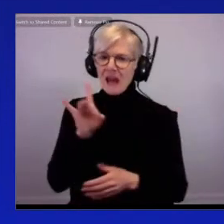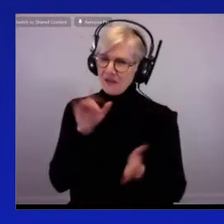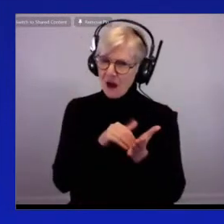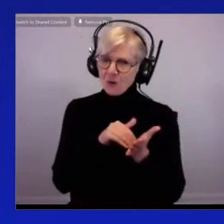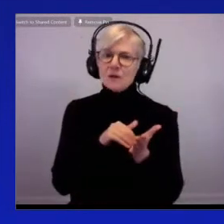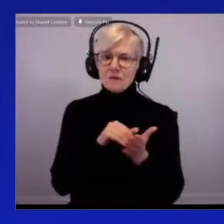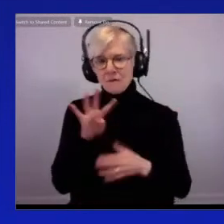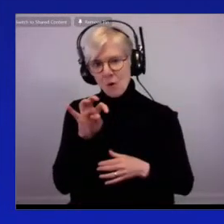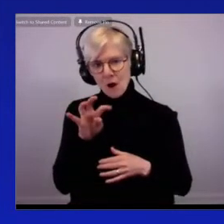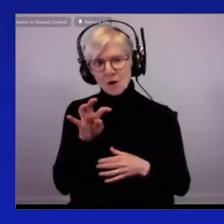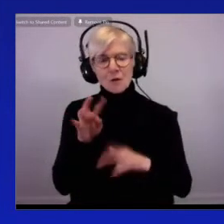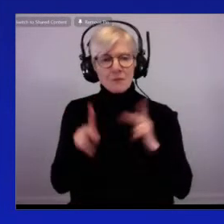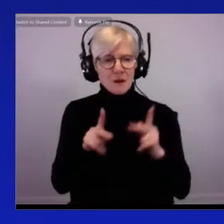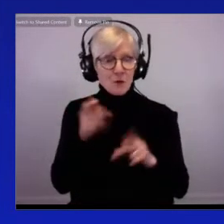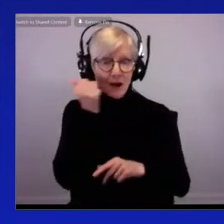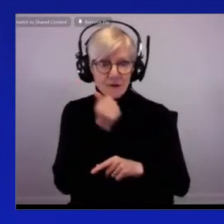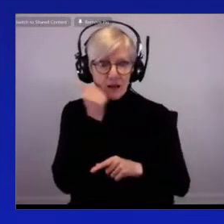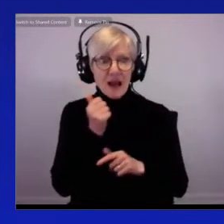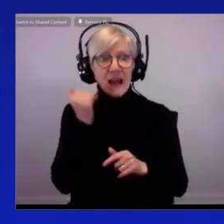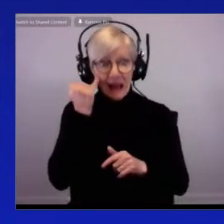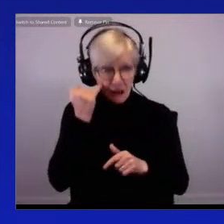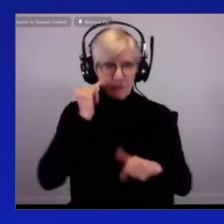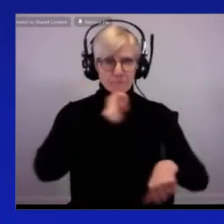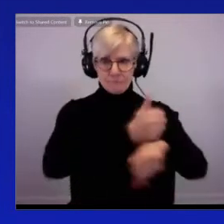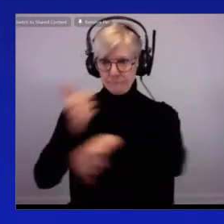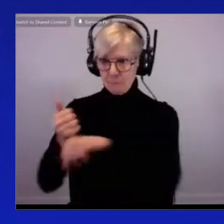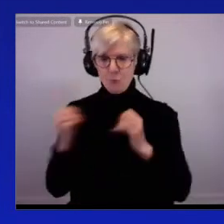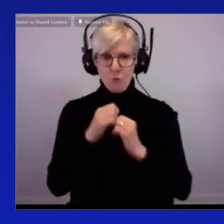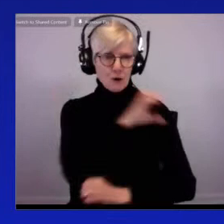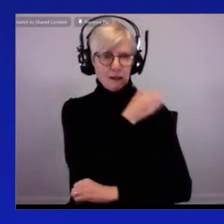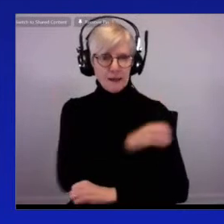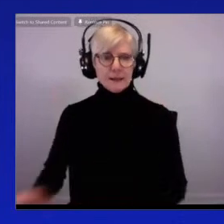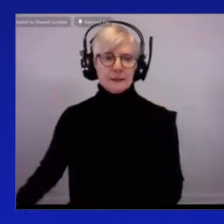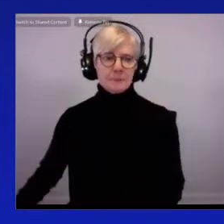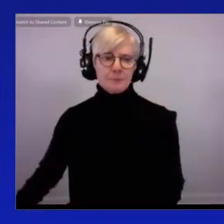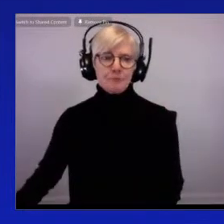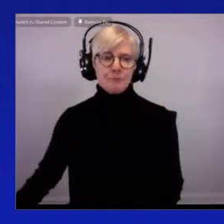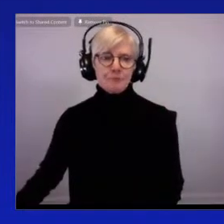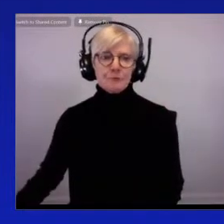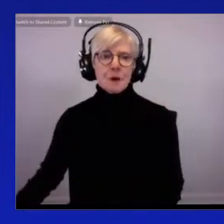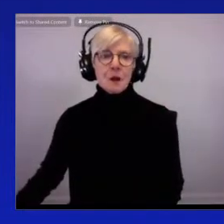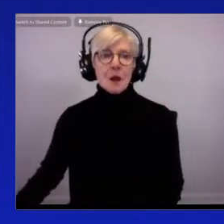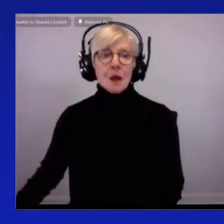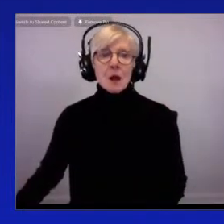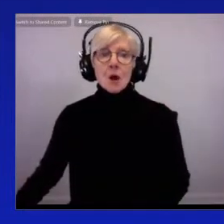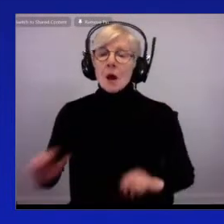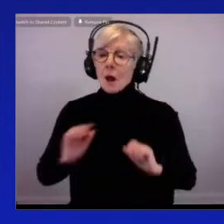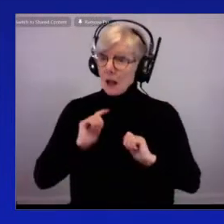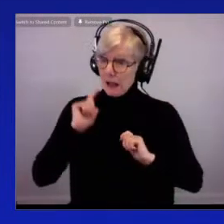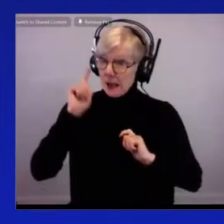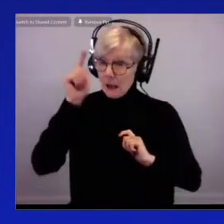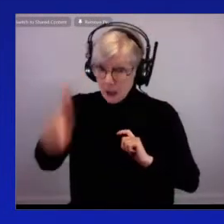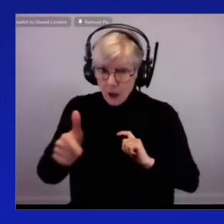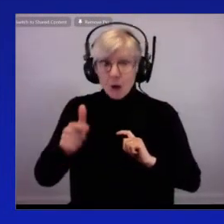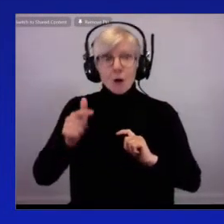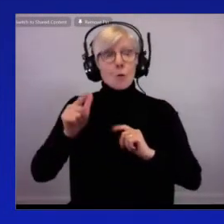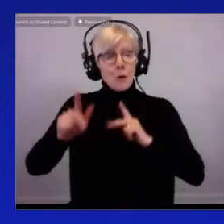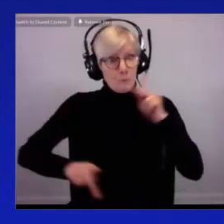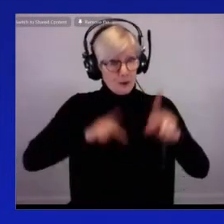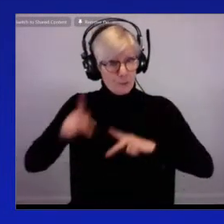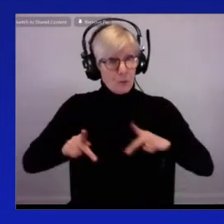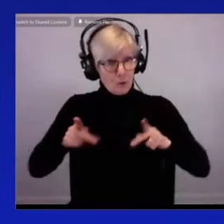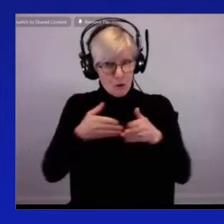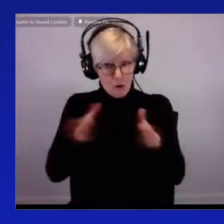day. Next slide, please. When the time comes for residents to get the COVID-19 vaccine, they will